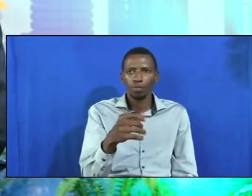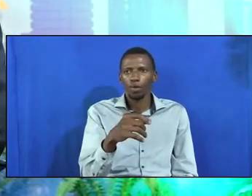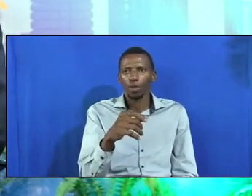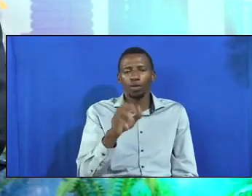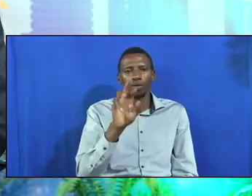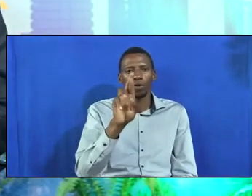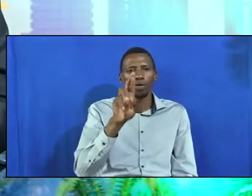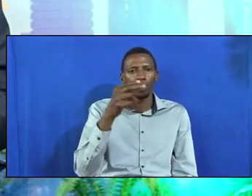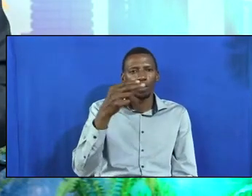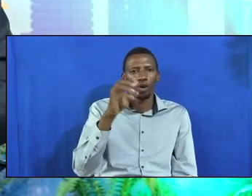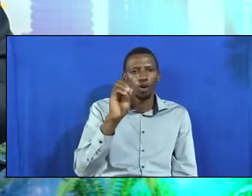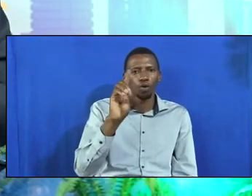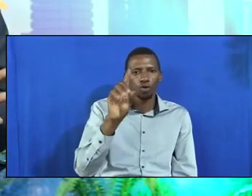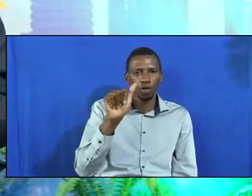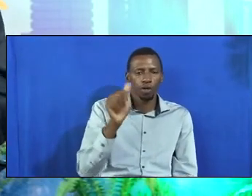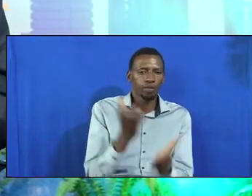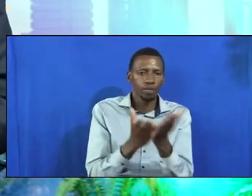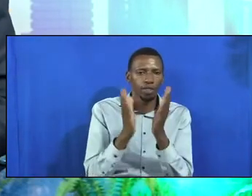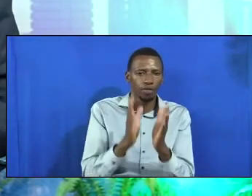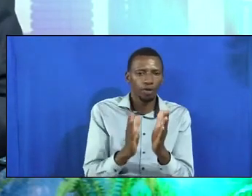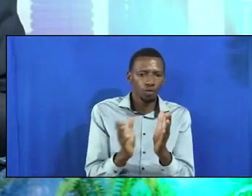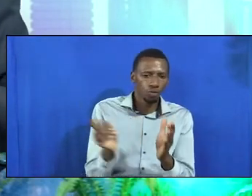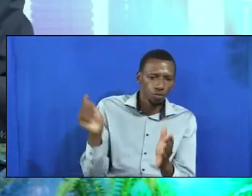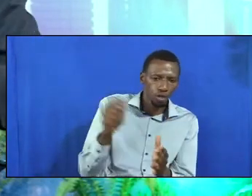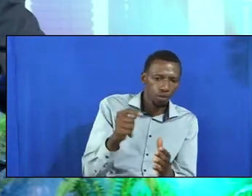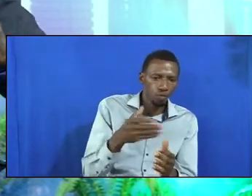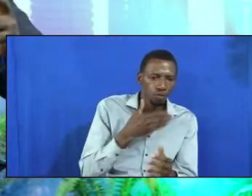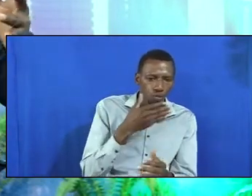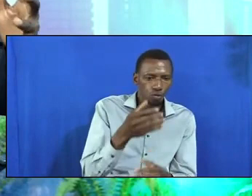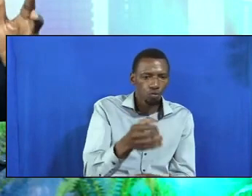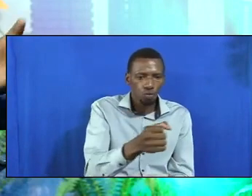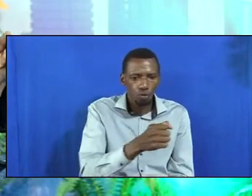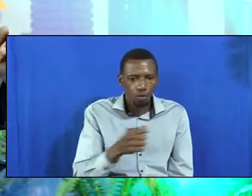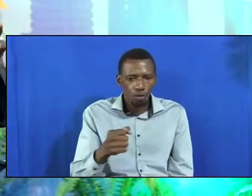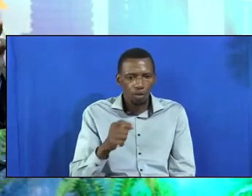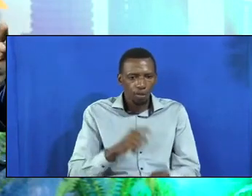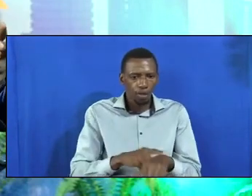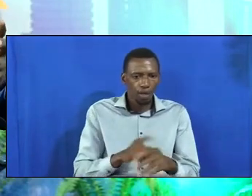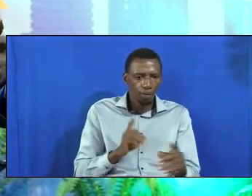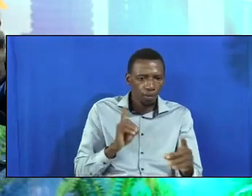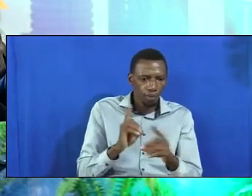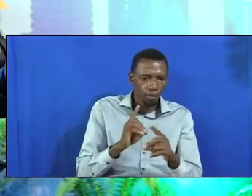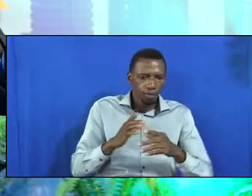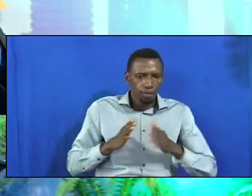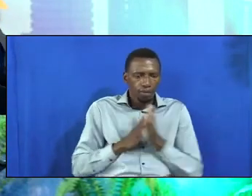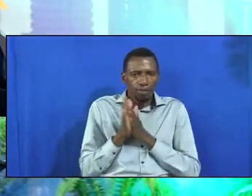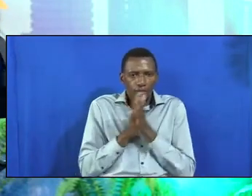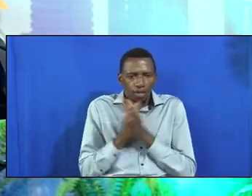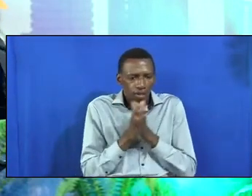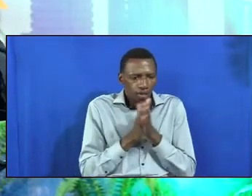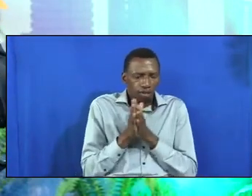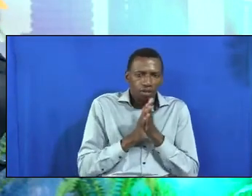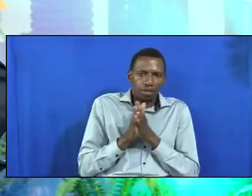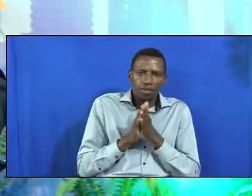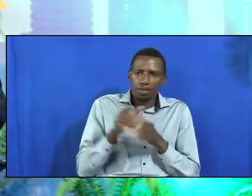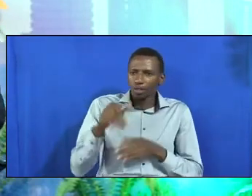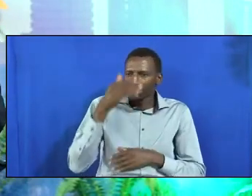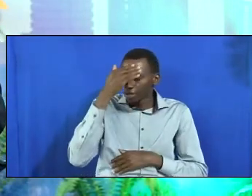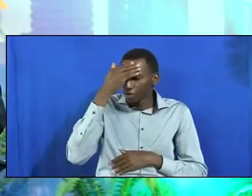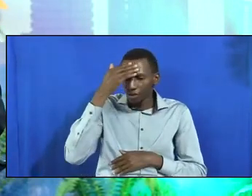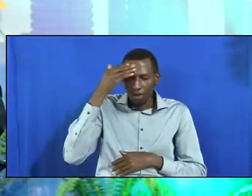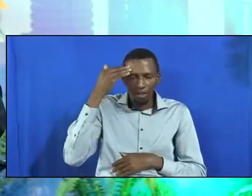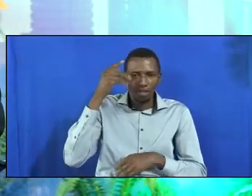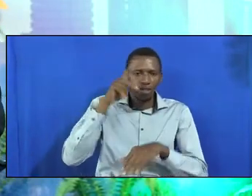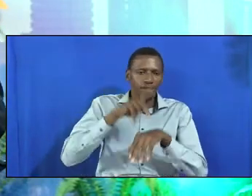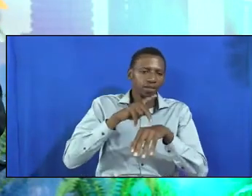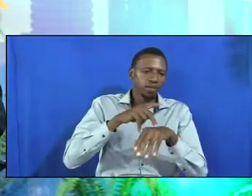answer the door. And when she came there, Rhoda was so excited, she even forgot that Peter